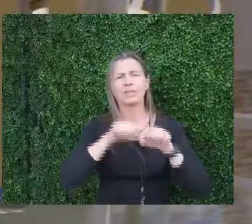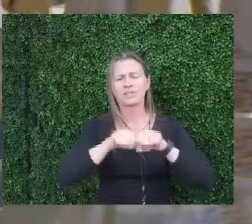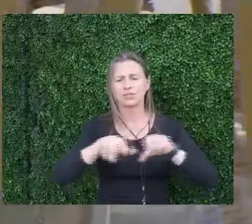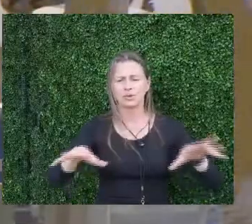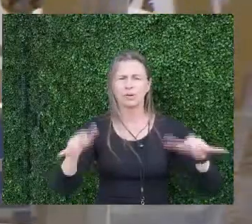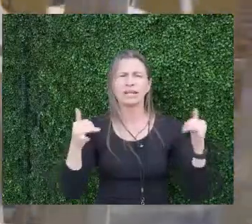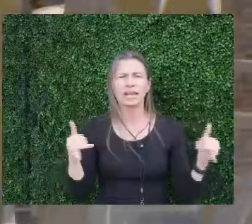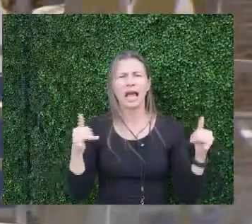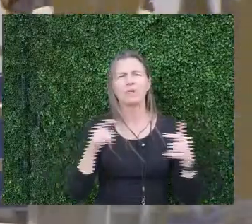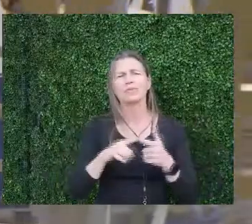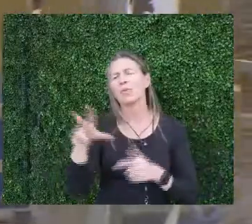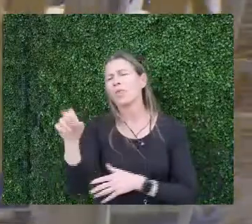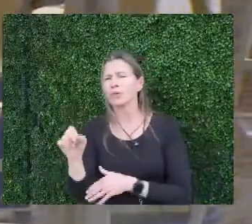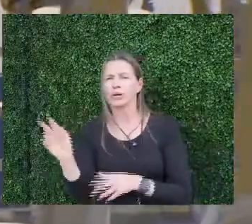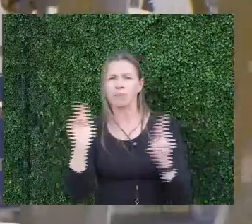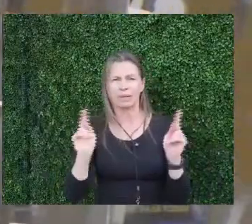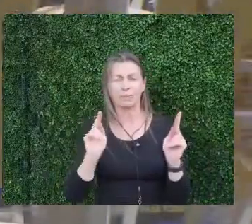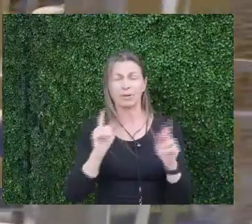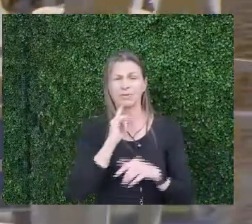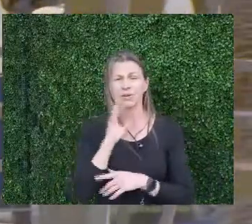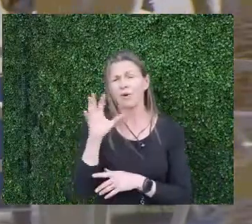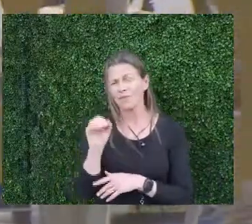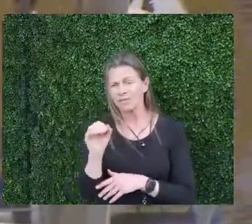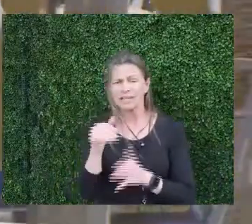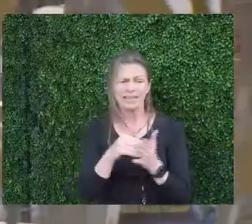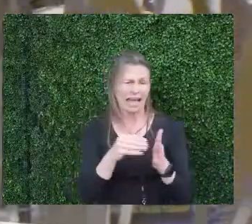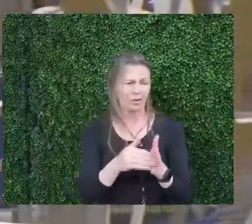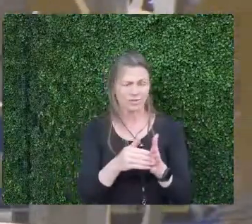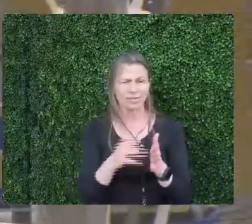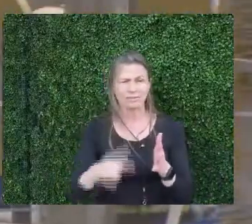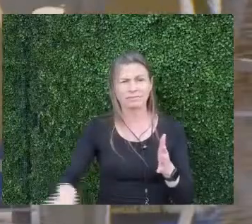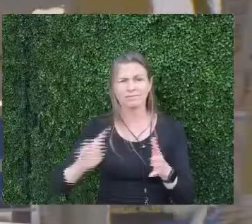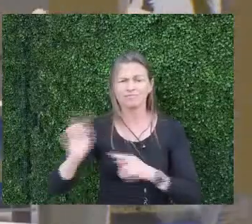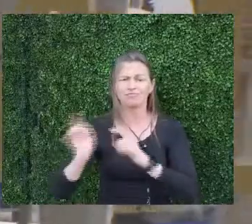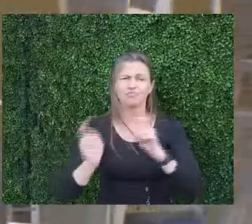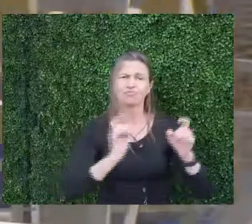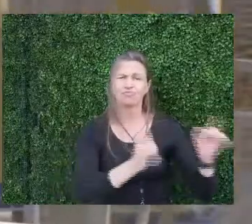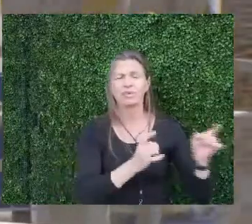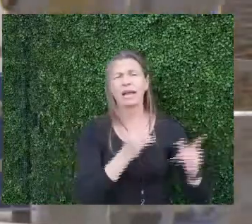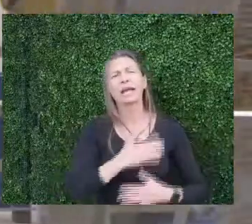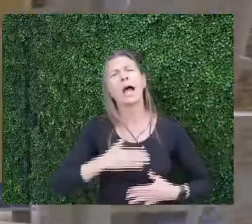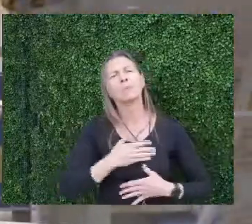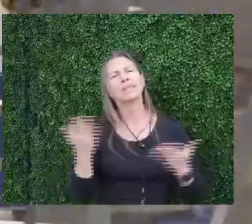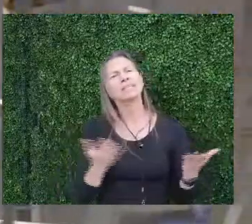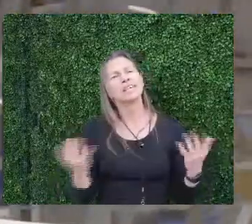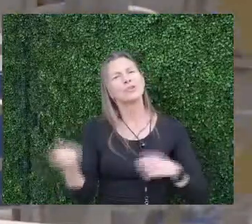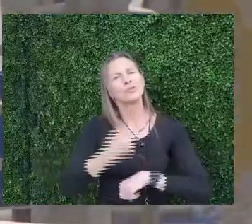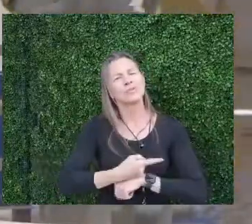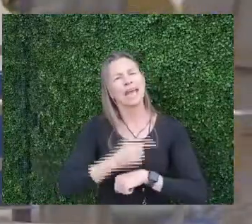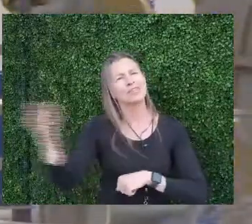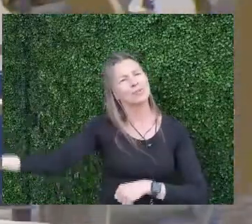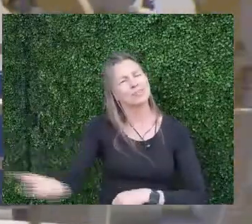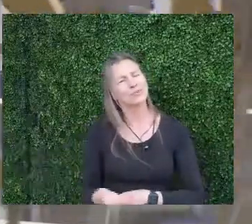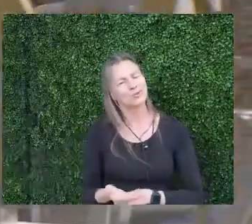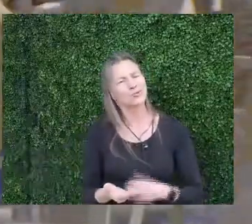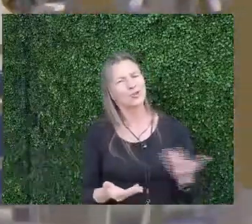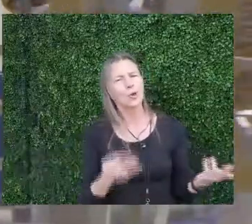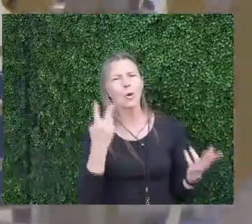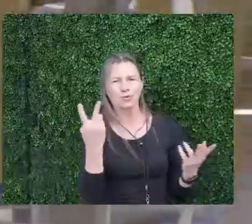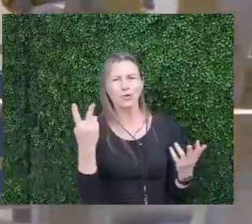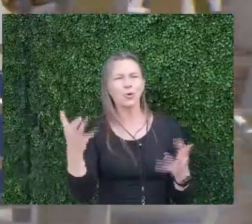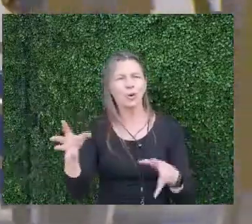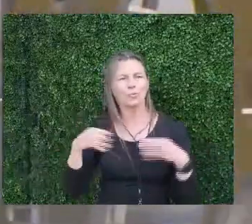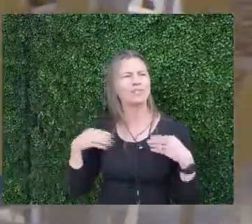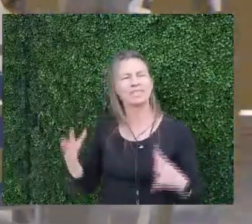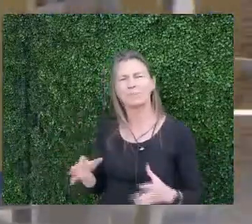30 individuals those $50,000 prizes, and I'm pleased here today to introduce to you 2 recipients of the